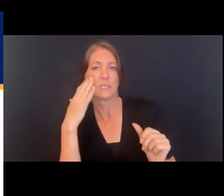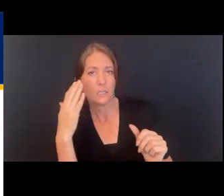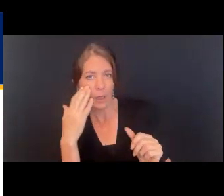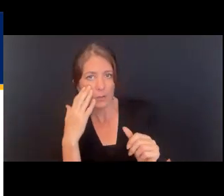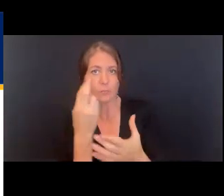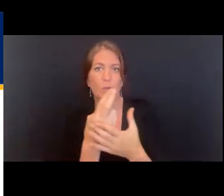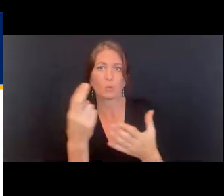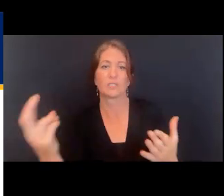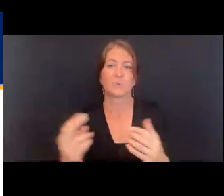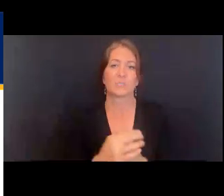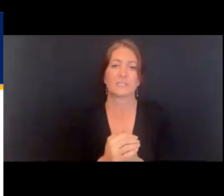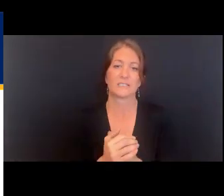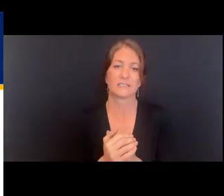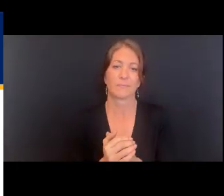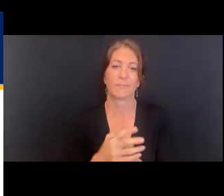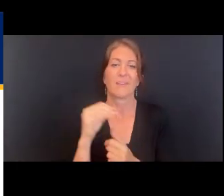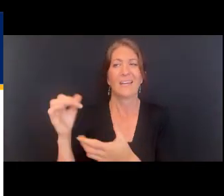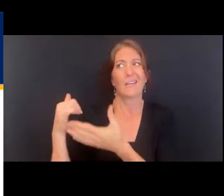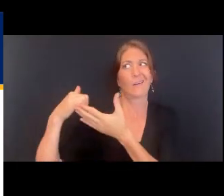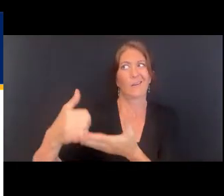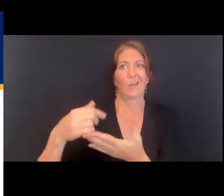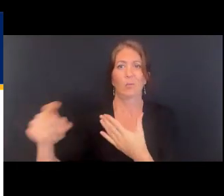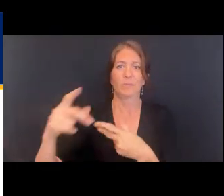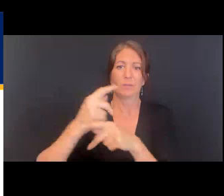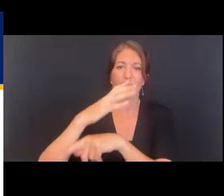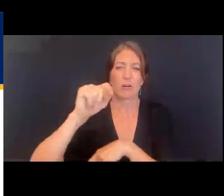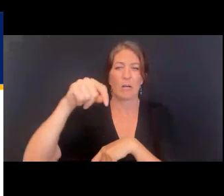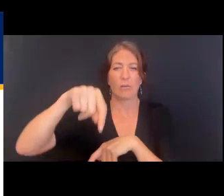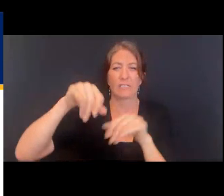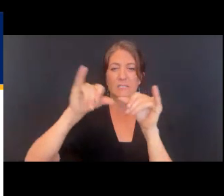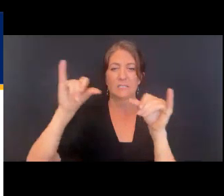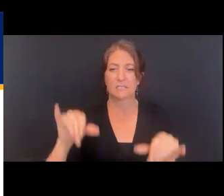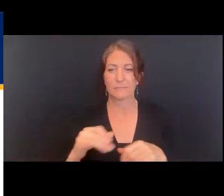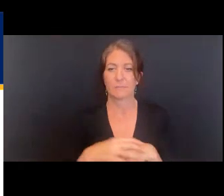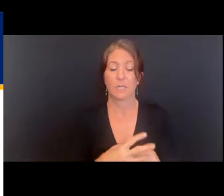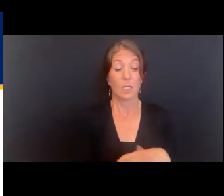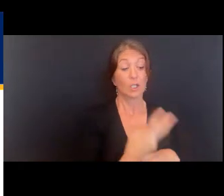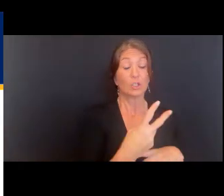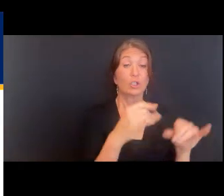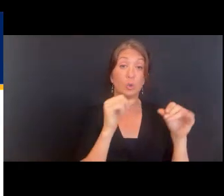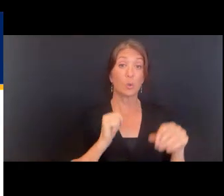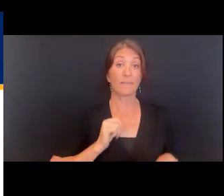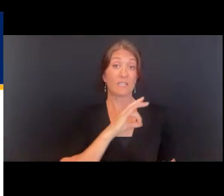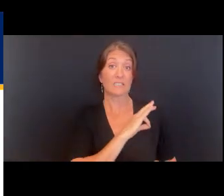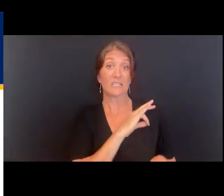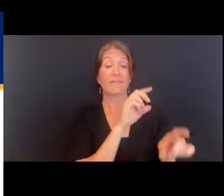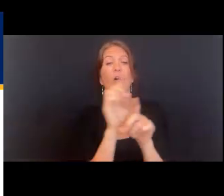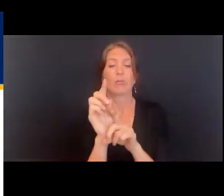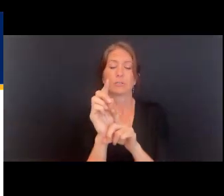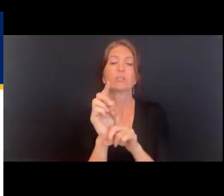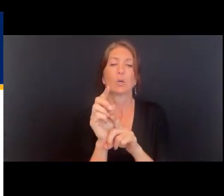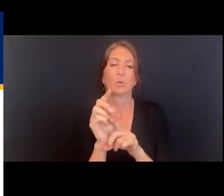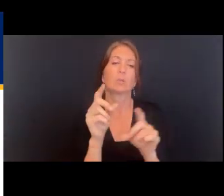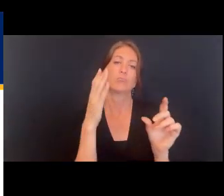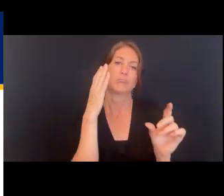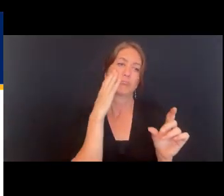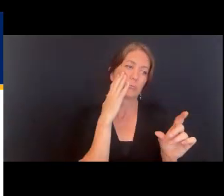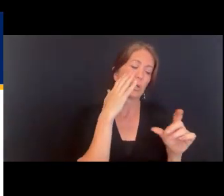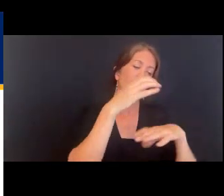and assist in navigating through this. We also have 2 of our staff who are also bilingual, so we're able to